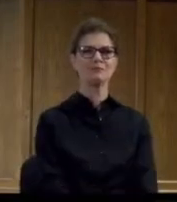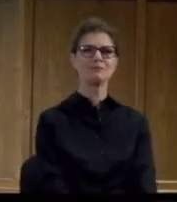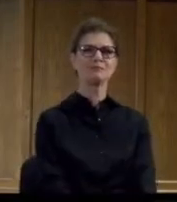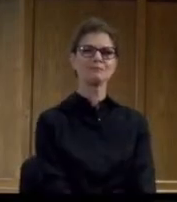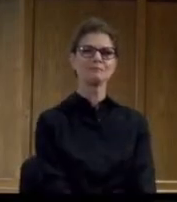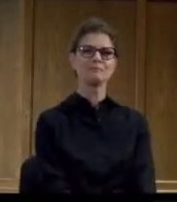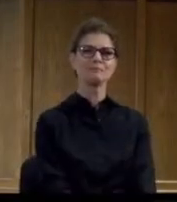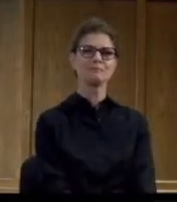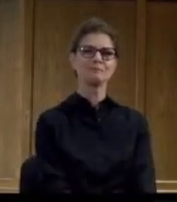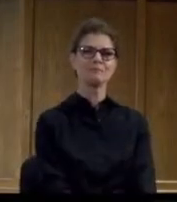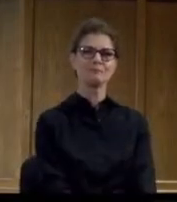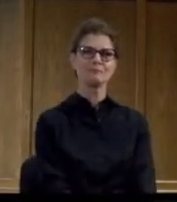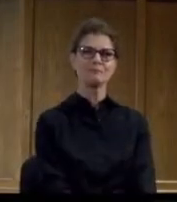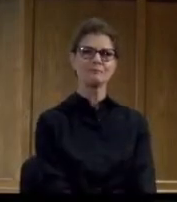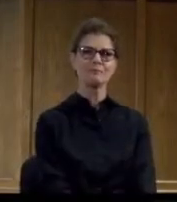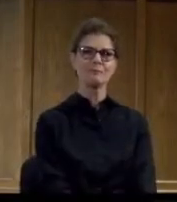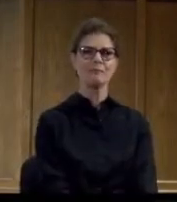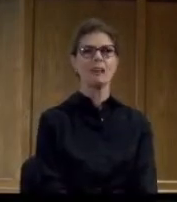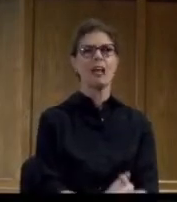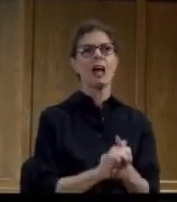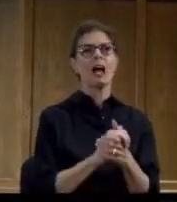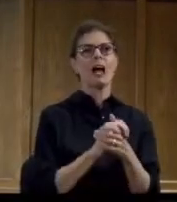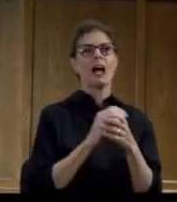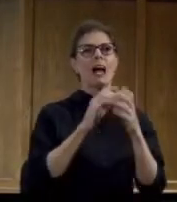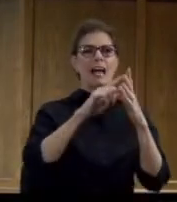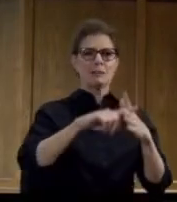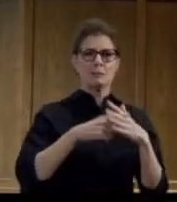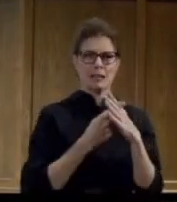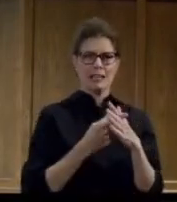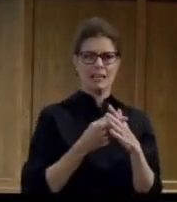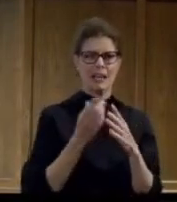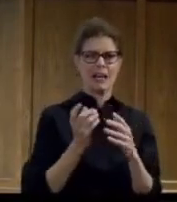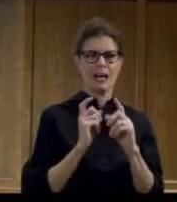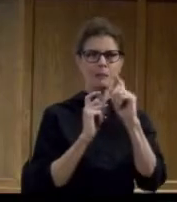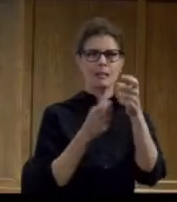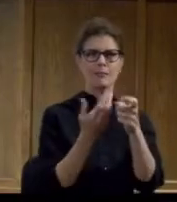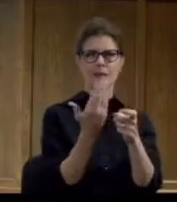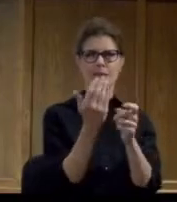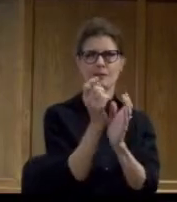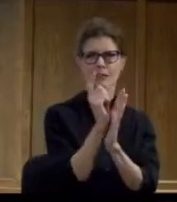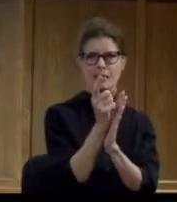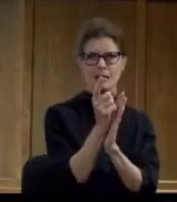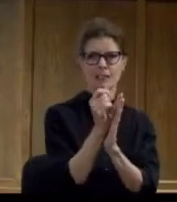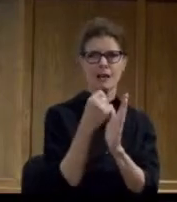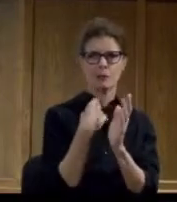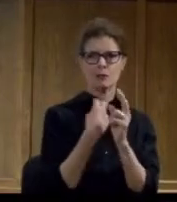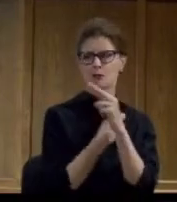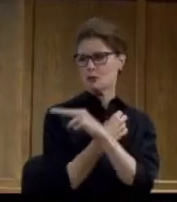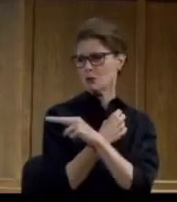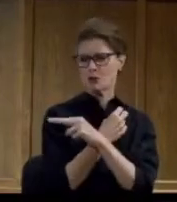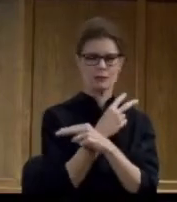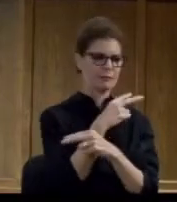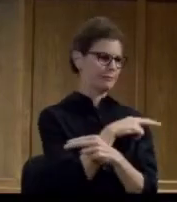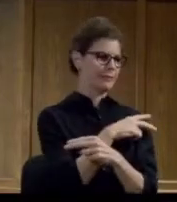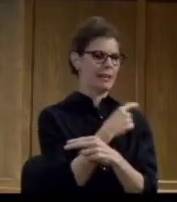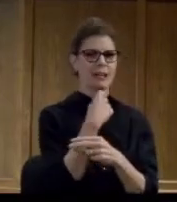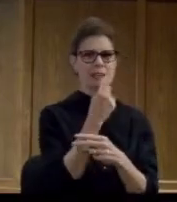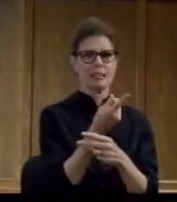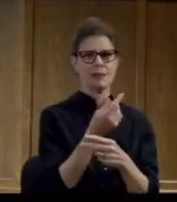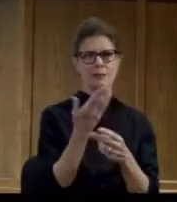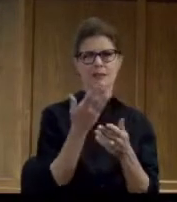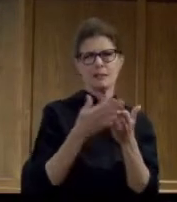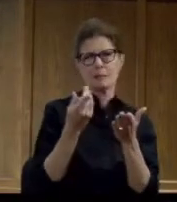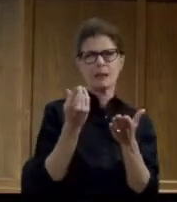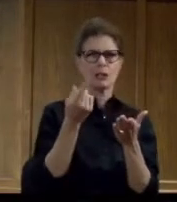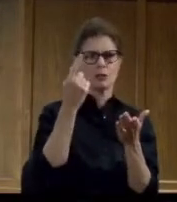get started. I want to give you like 15 seconds, and I want you to turn to your neighbor and tell your neighbor something you take for granted.